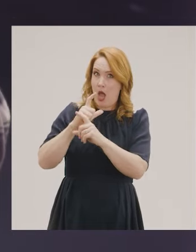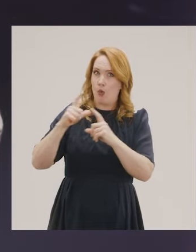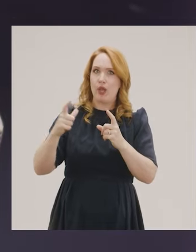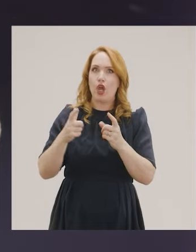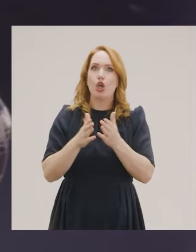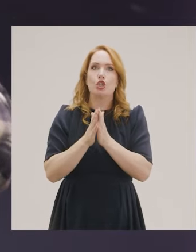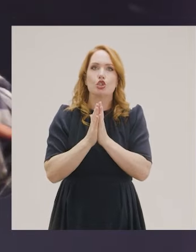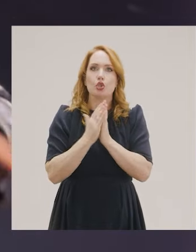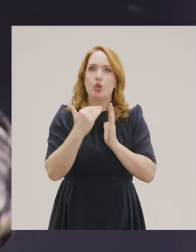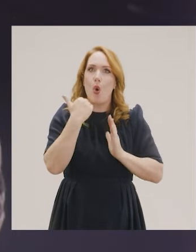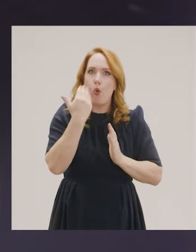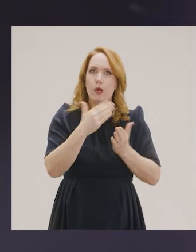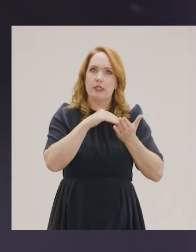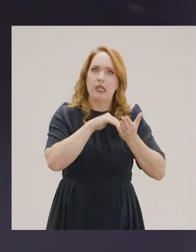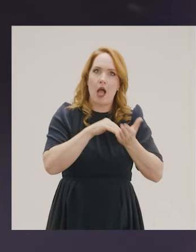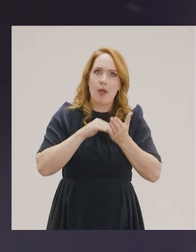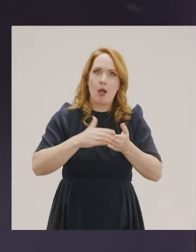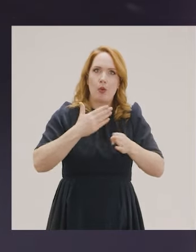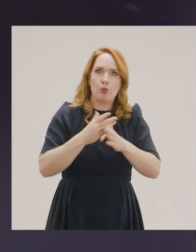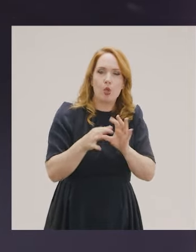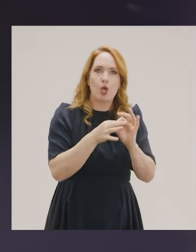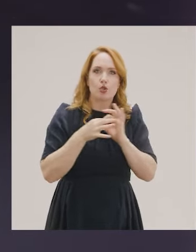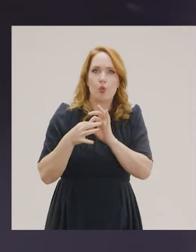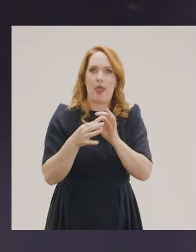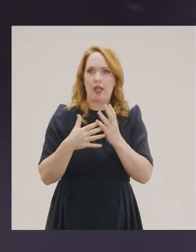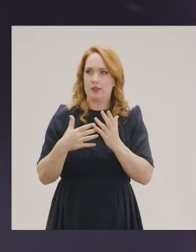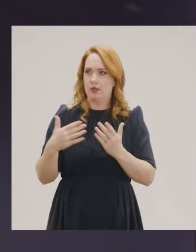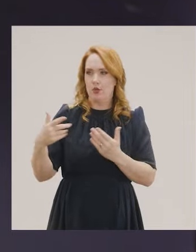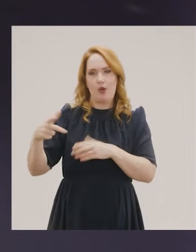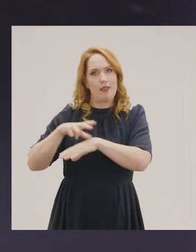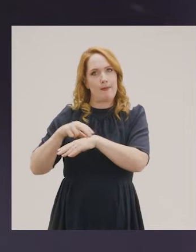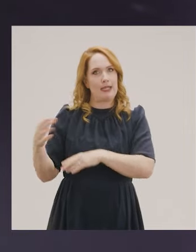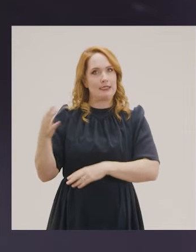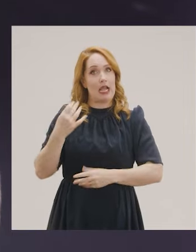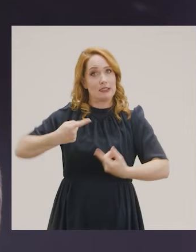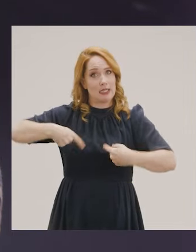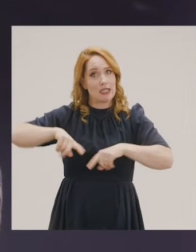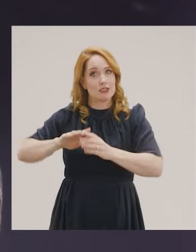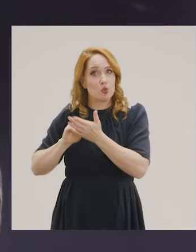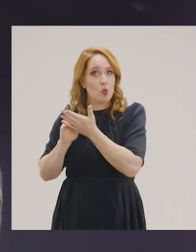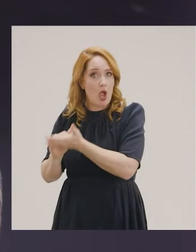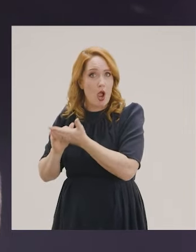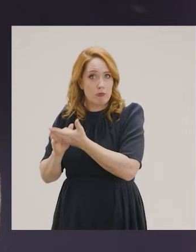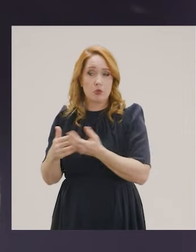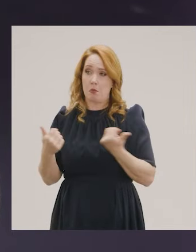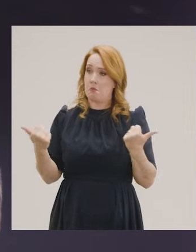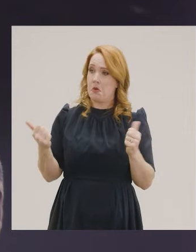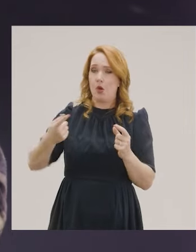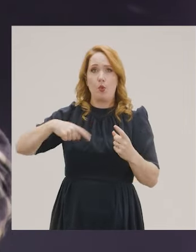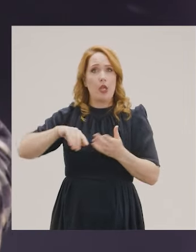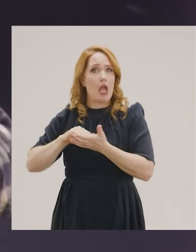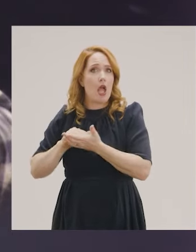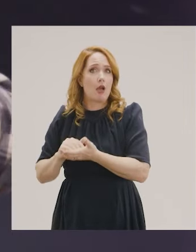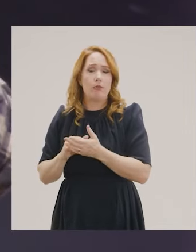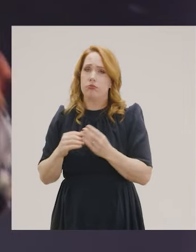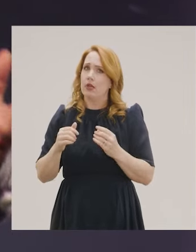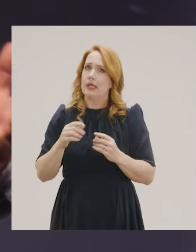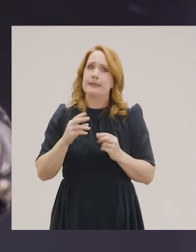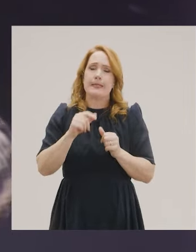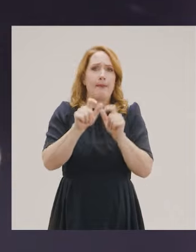realises is that churches are doing these things all the time. And so he called on us and we were able to help, and people